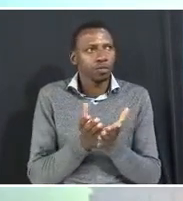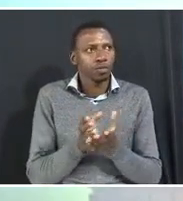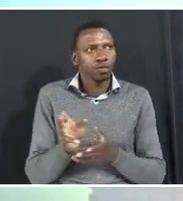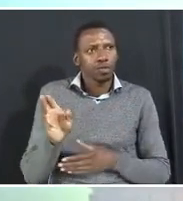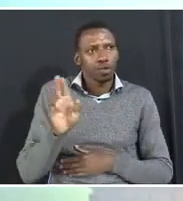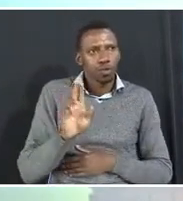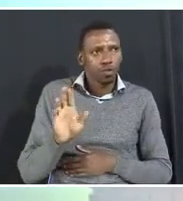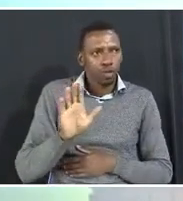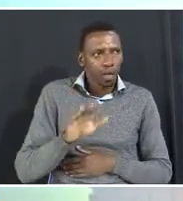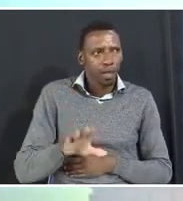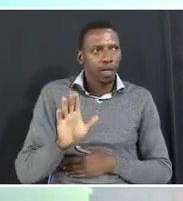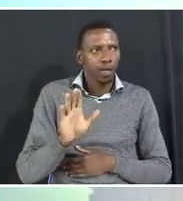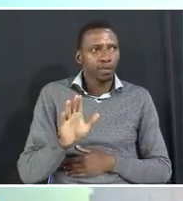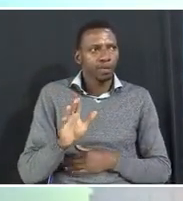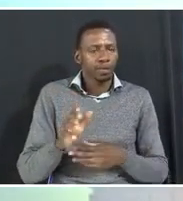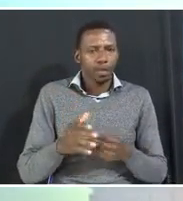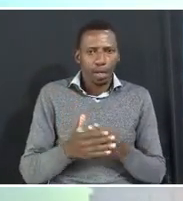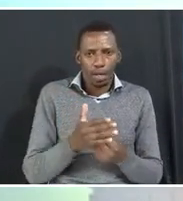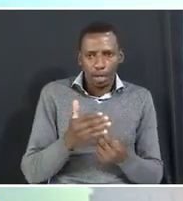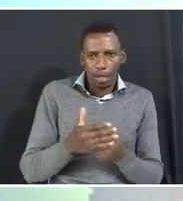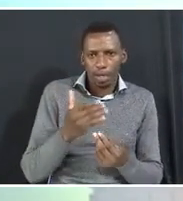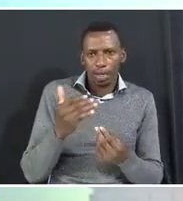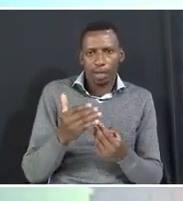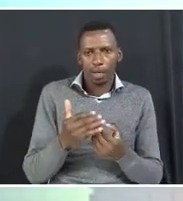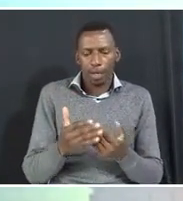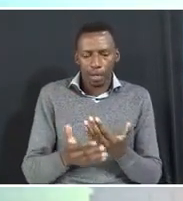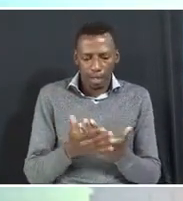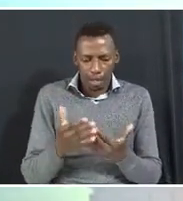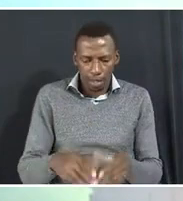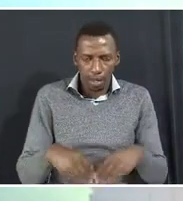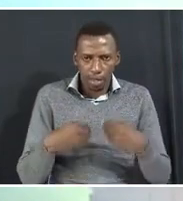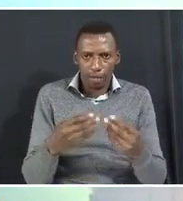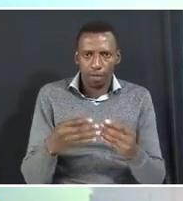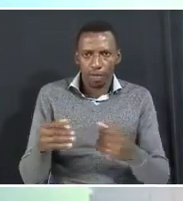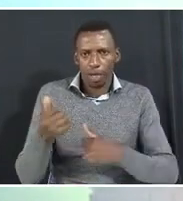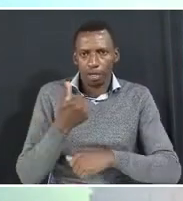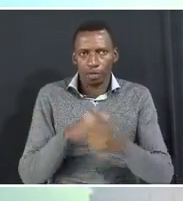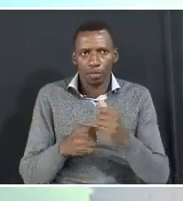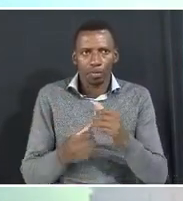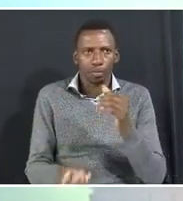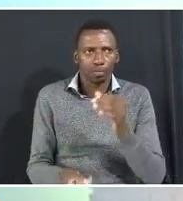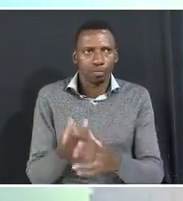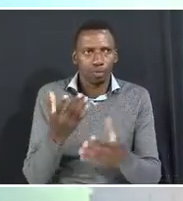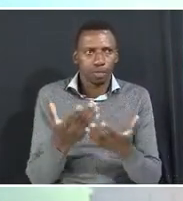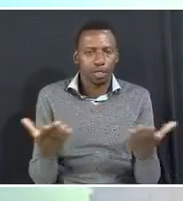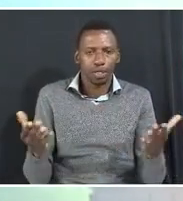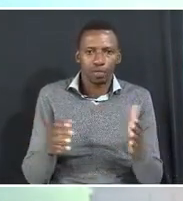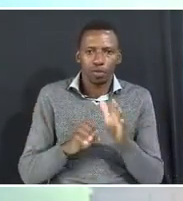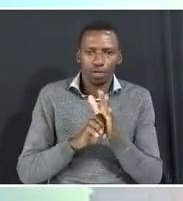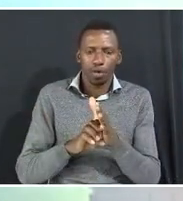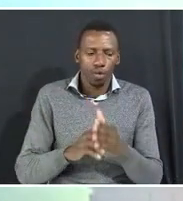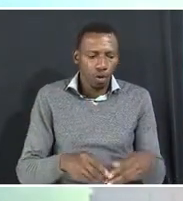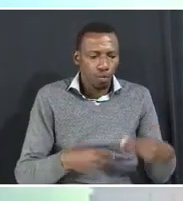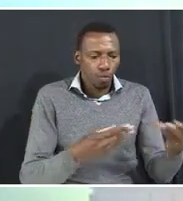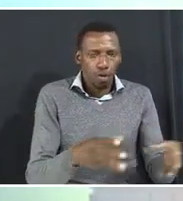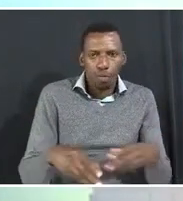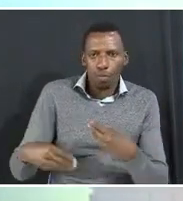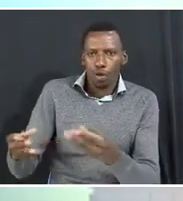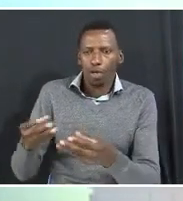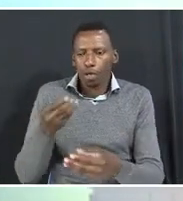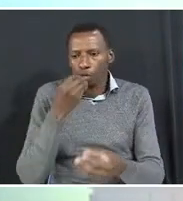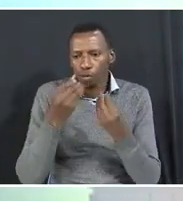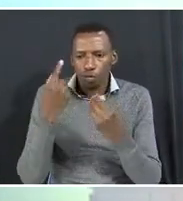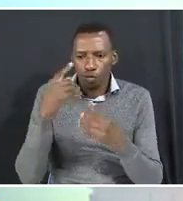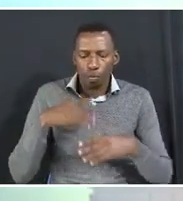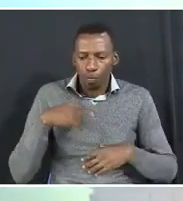nurturing and caregiving abilities. I'm thinking of this, initiating things like providing meals for homeless. I know we do them.